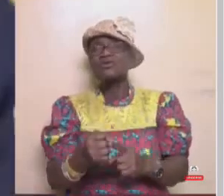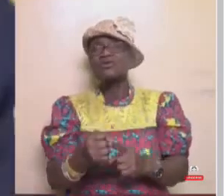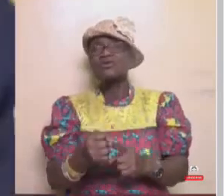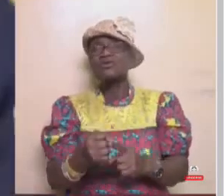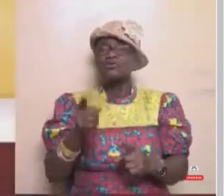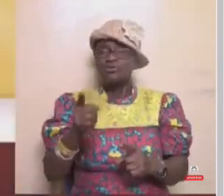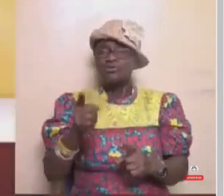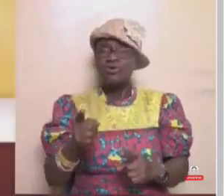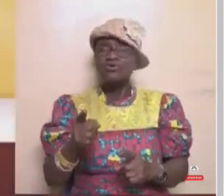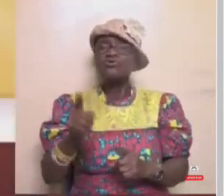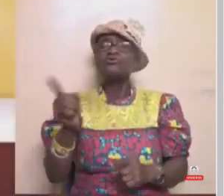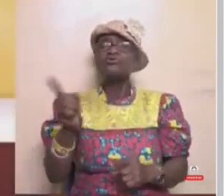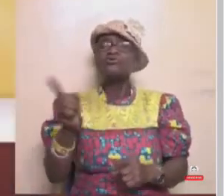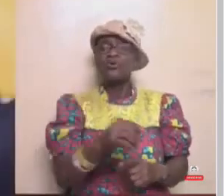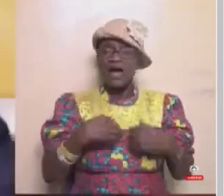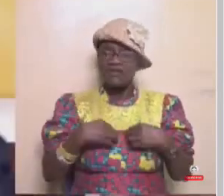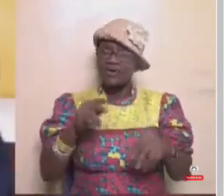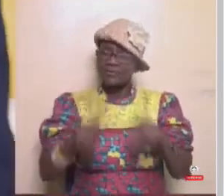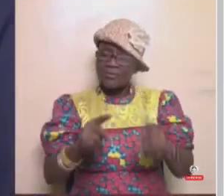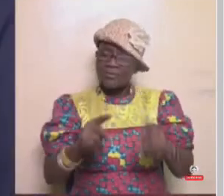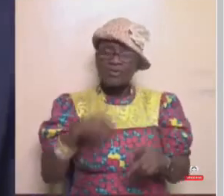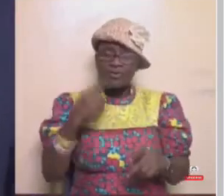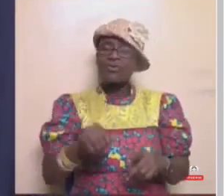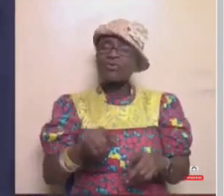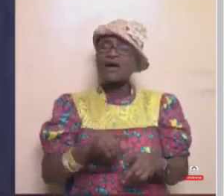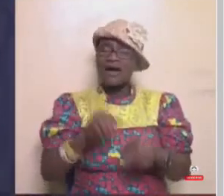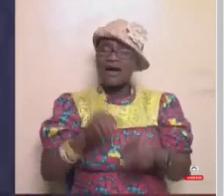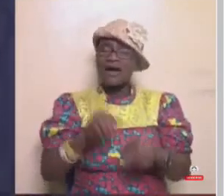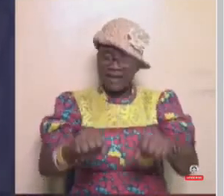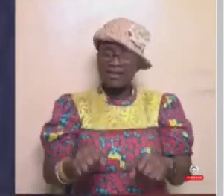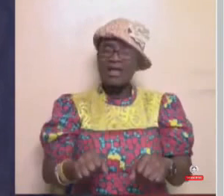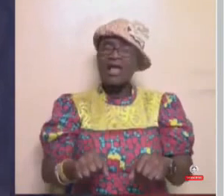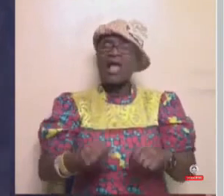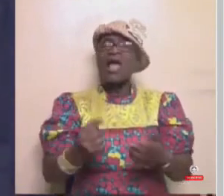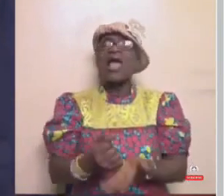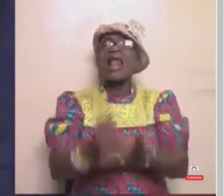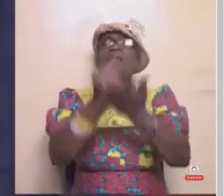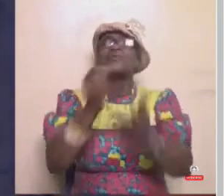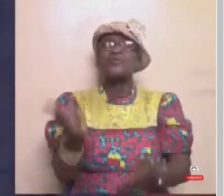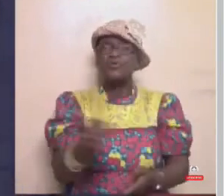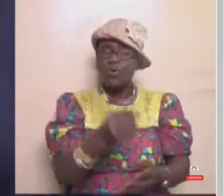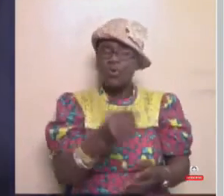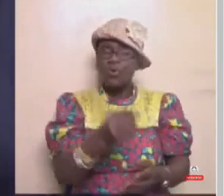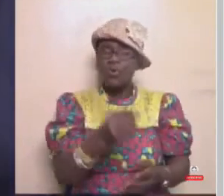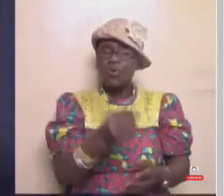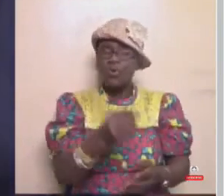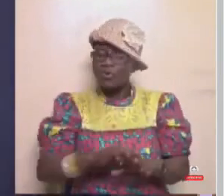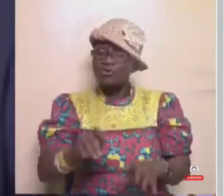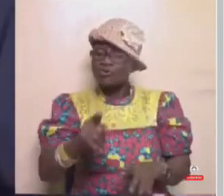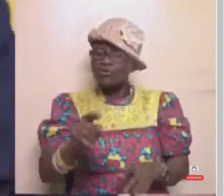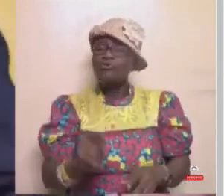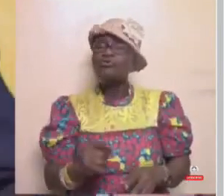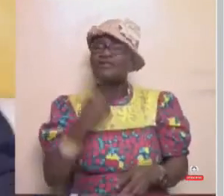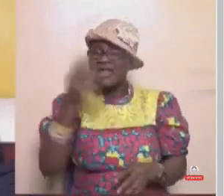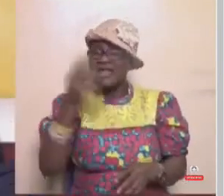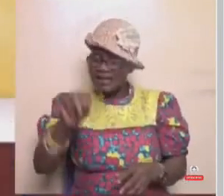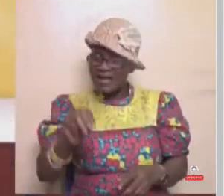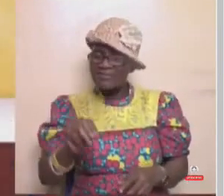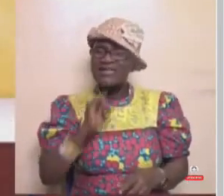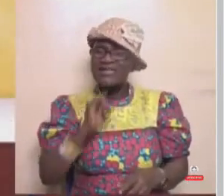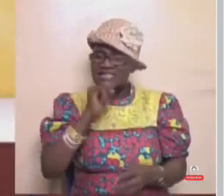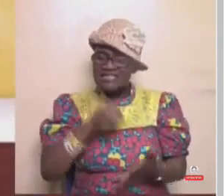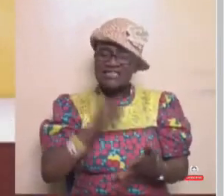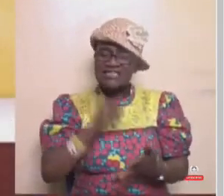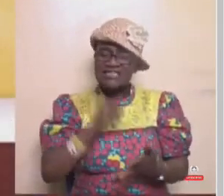have people who can help you. Why can't you open up to them? Is it because of pride? Is it because of sheer fear